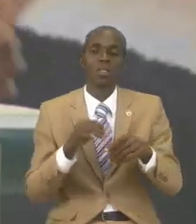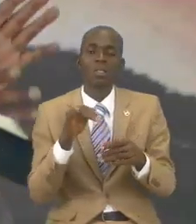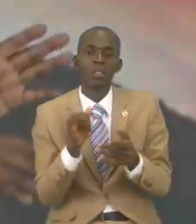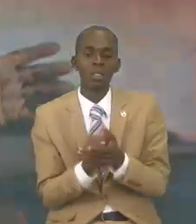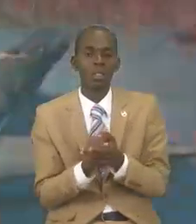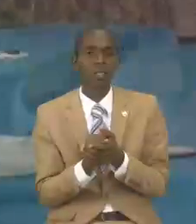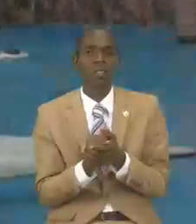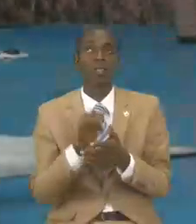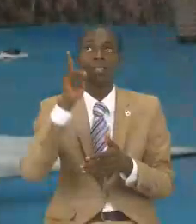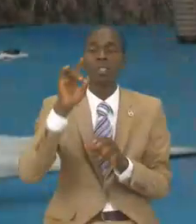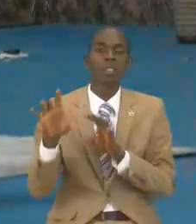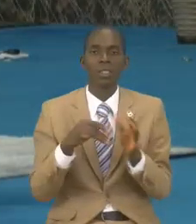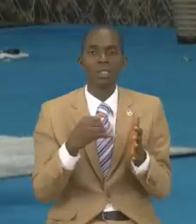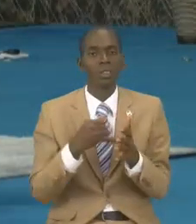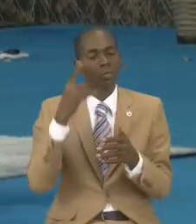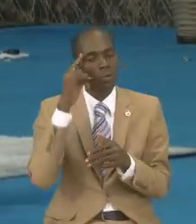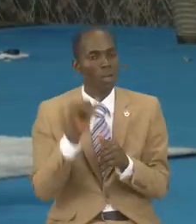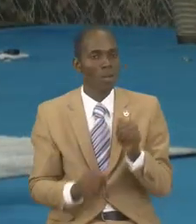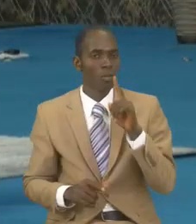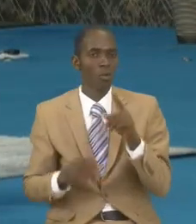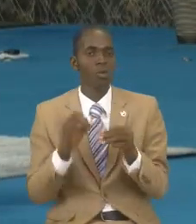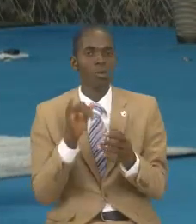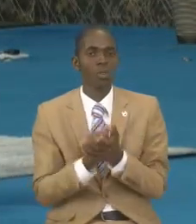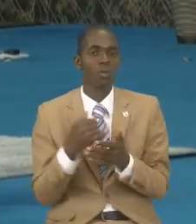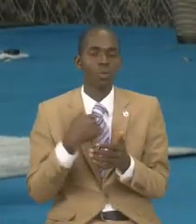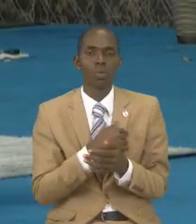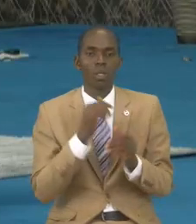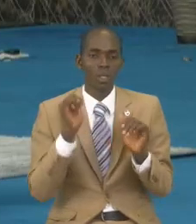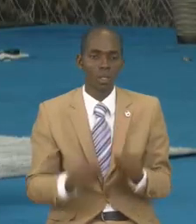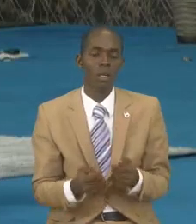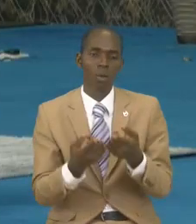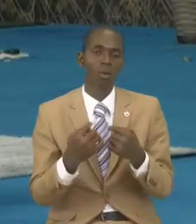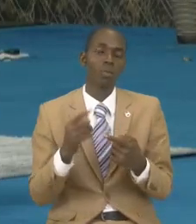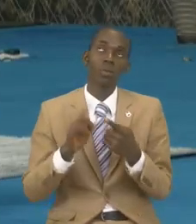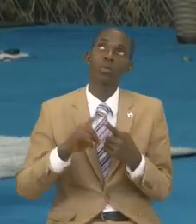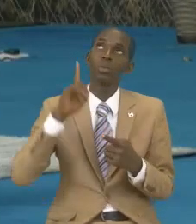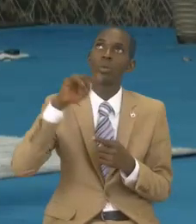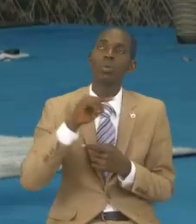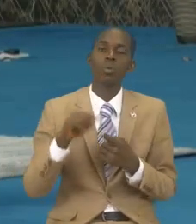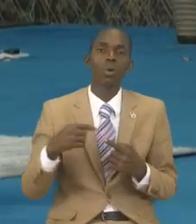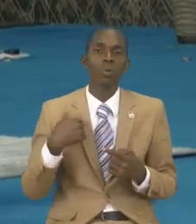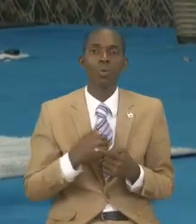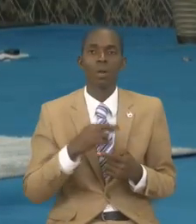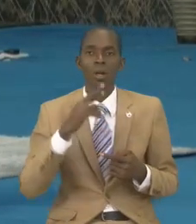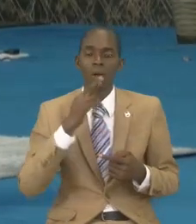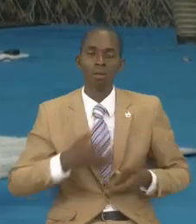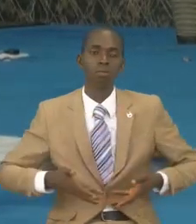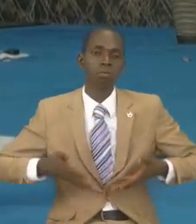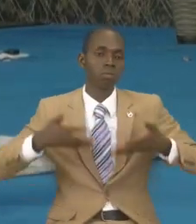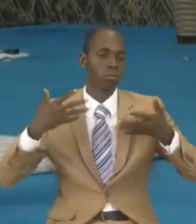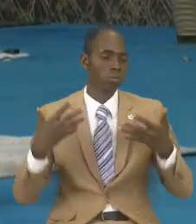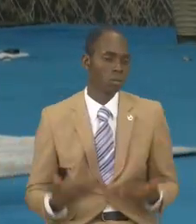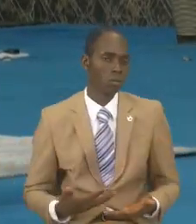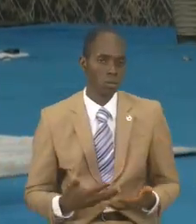for everyone. And so we can come to him when you are weighed down by your guilt, by